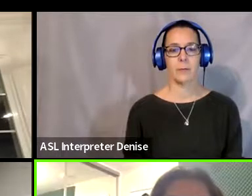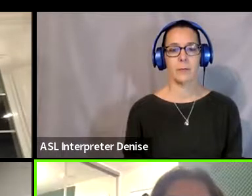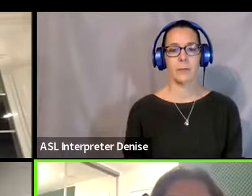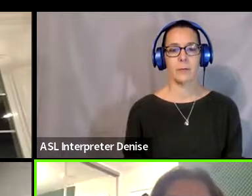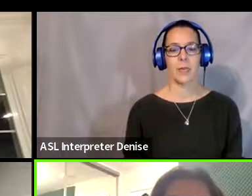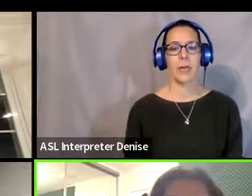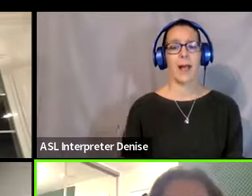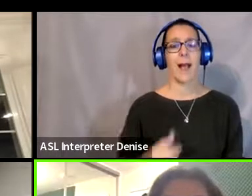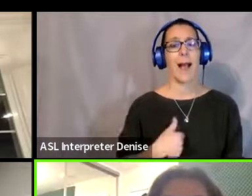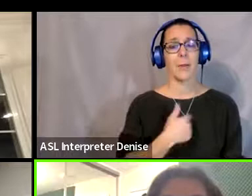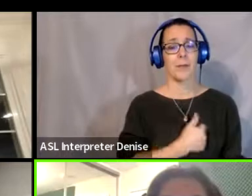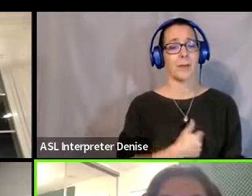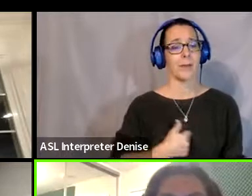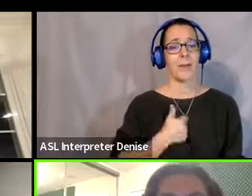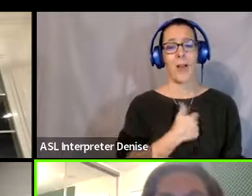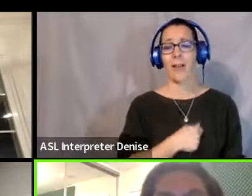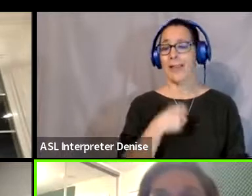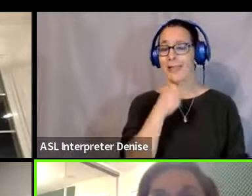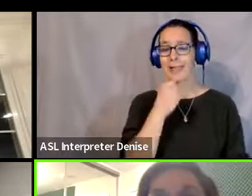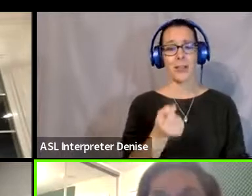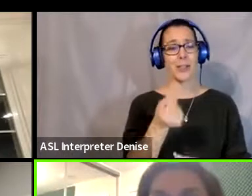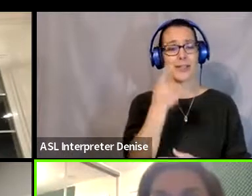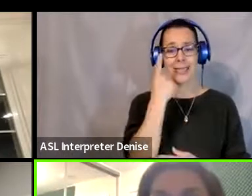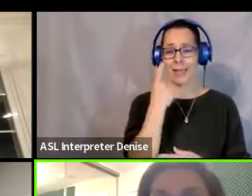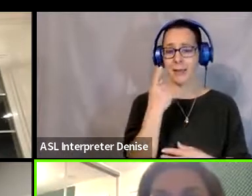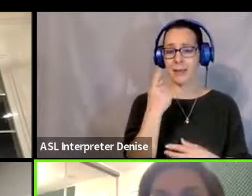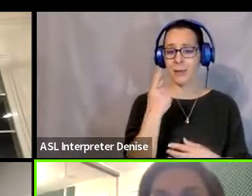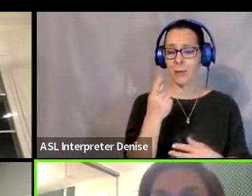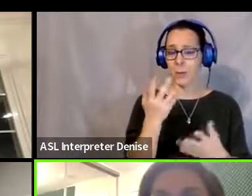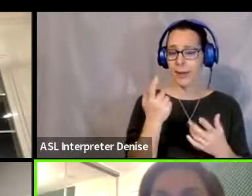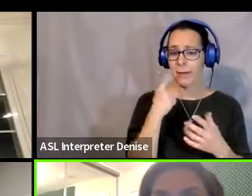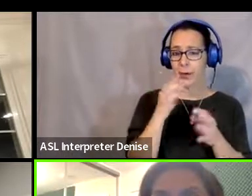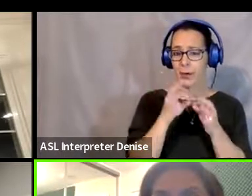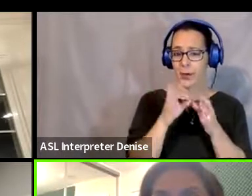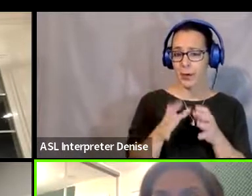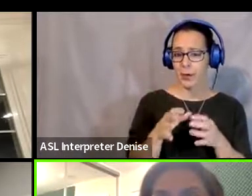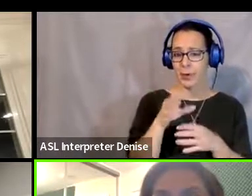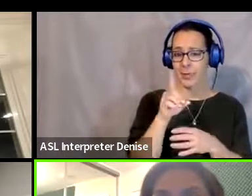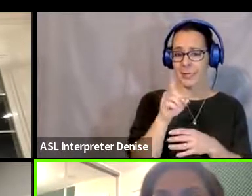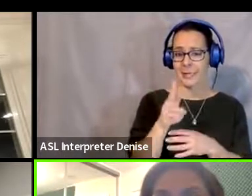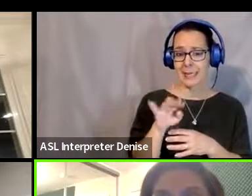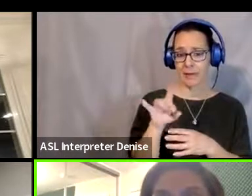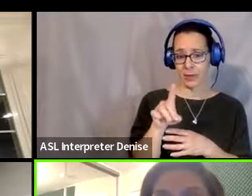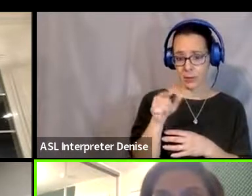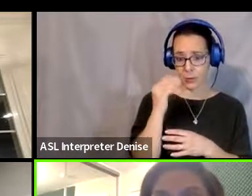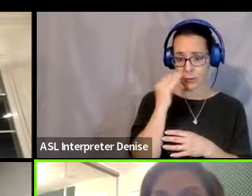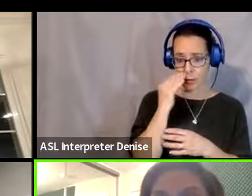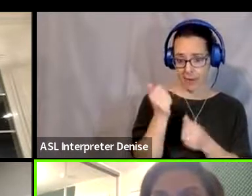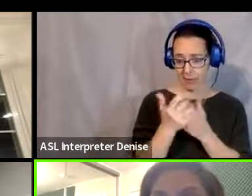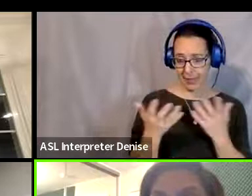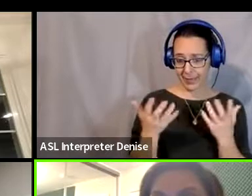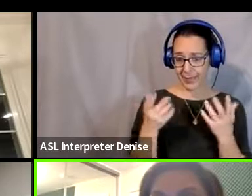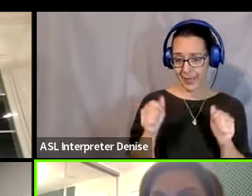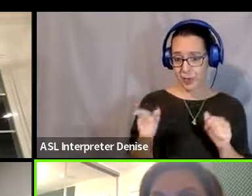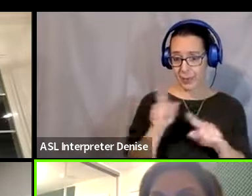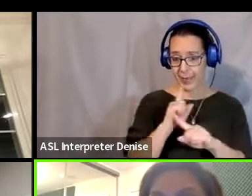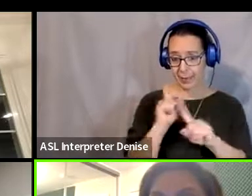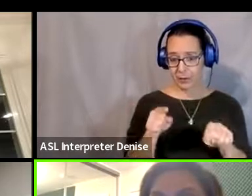I'm sorry, I didn't understand of it, but I think David, he knows everything. David, would you answer